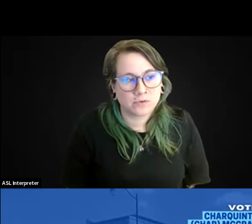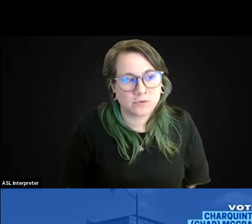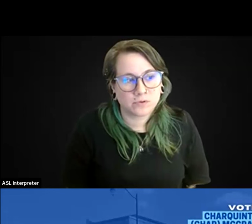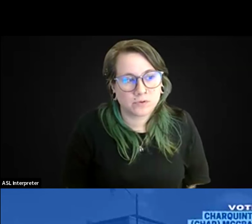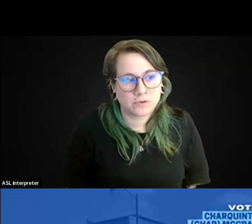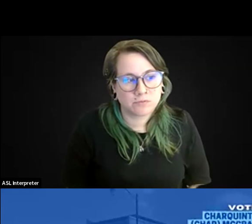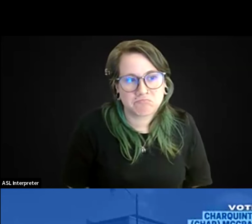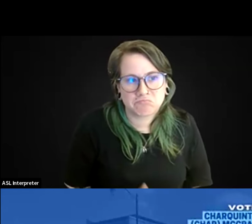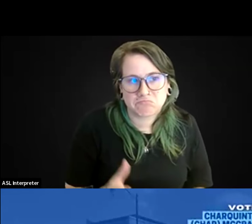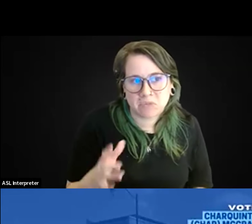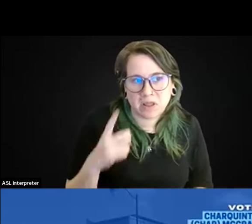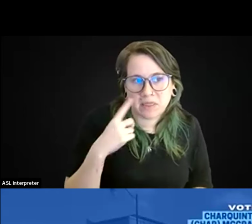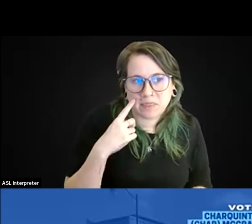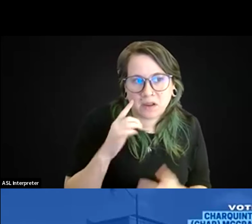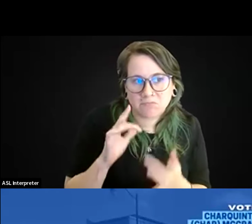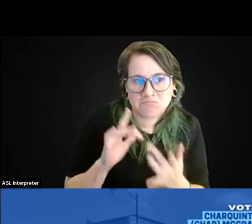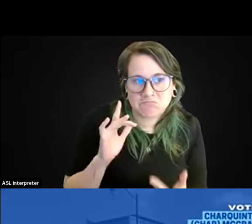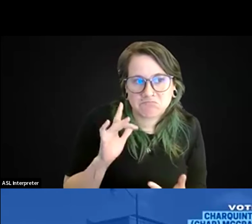Did we lose you?